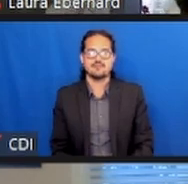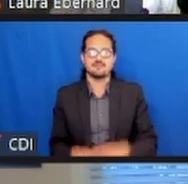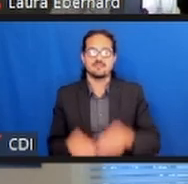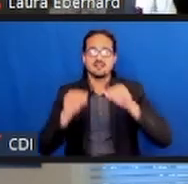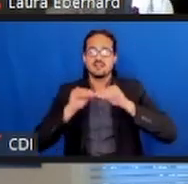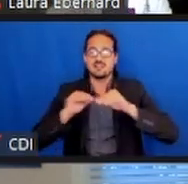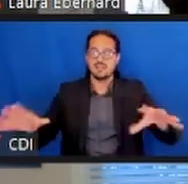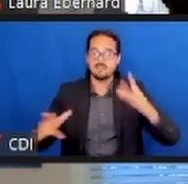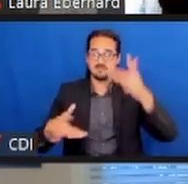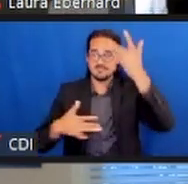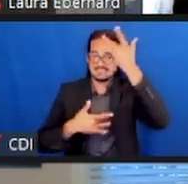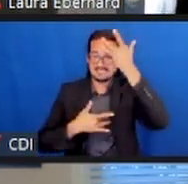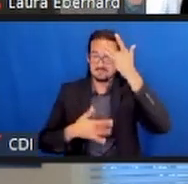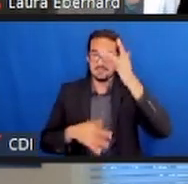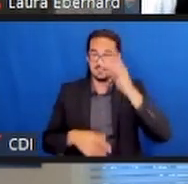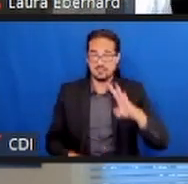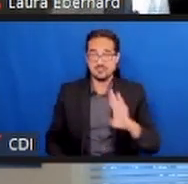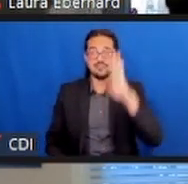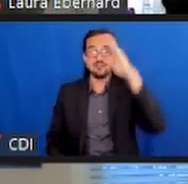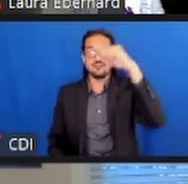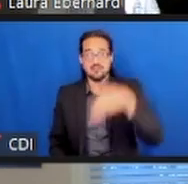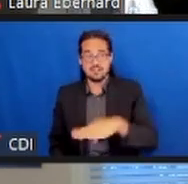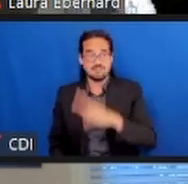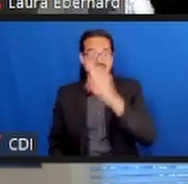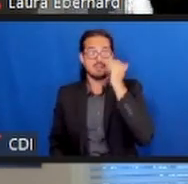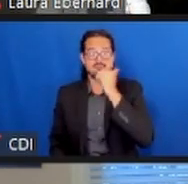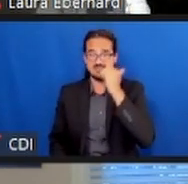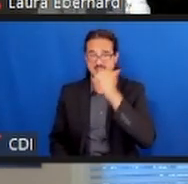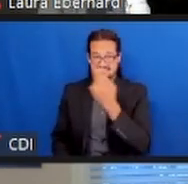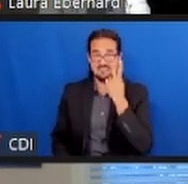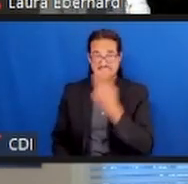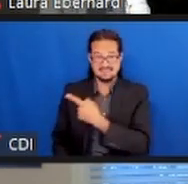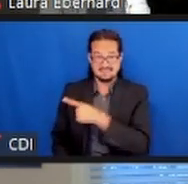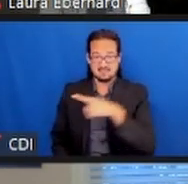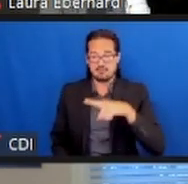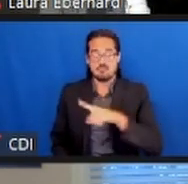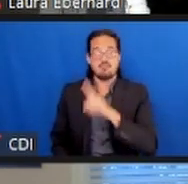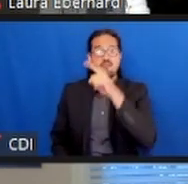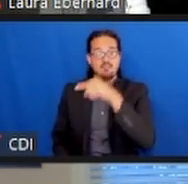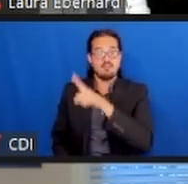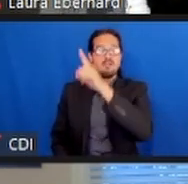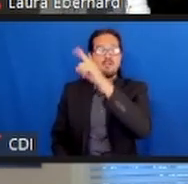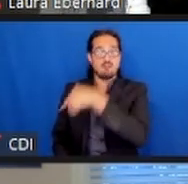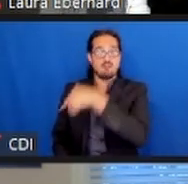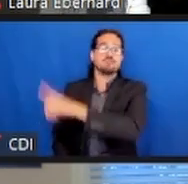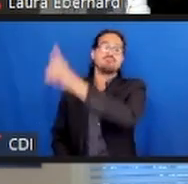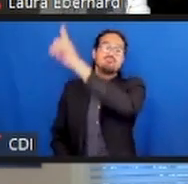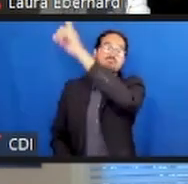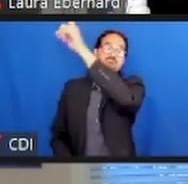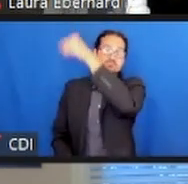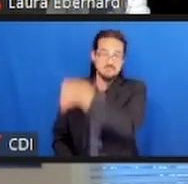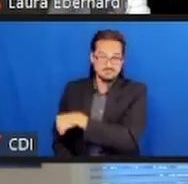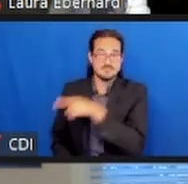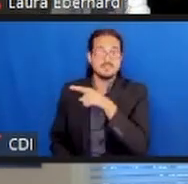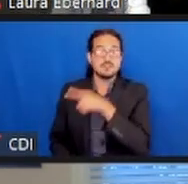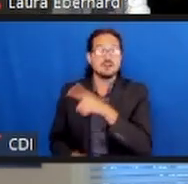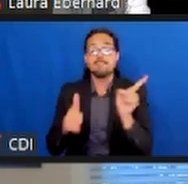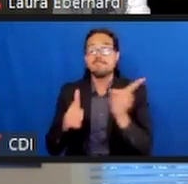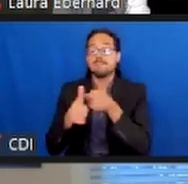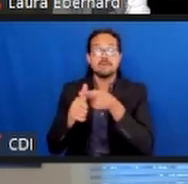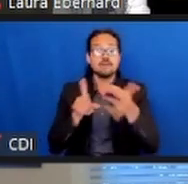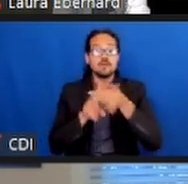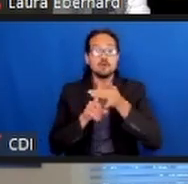beginning, as Supervisor Rodoni indicated, our first case in early March. was also our first death.